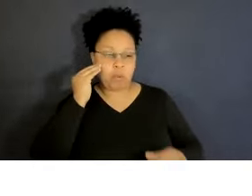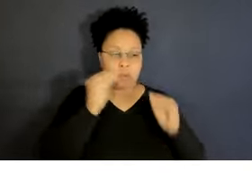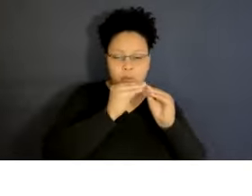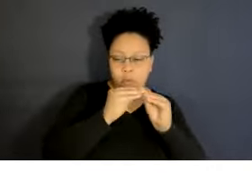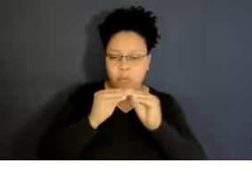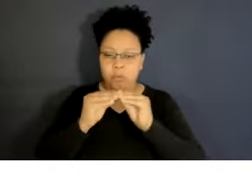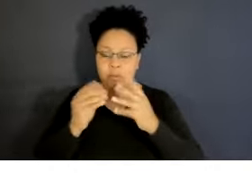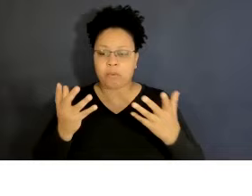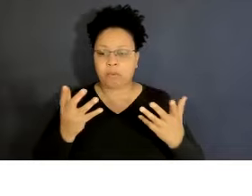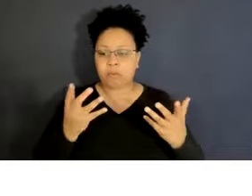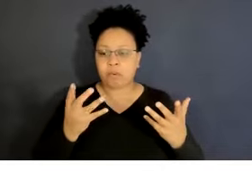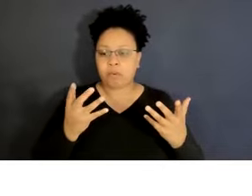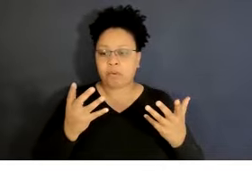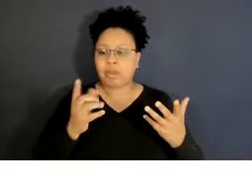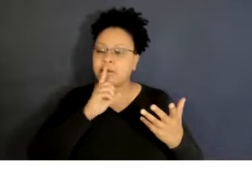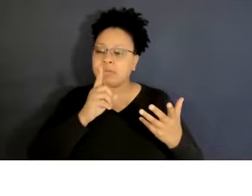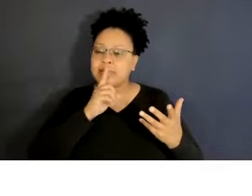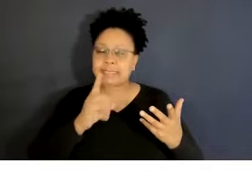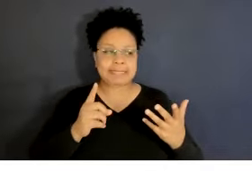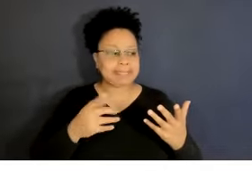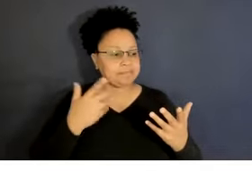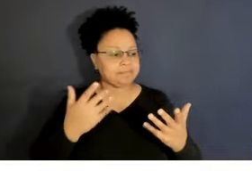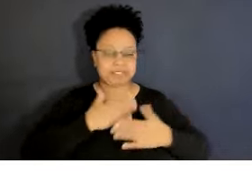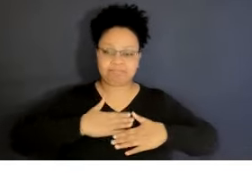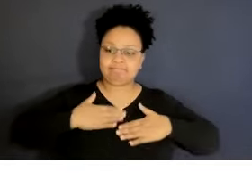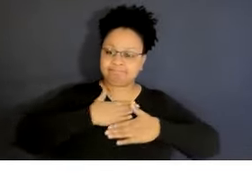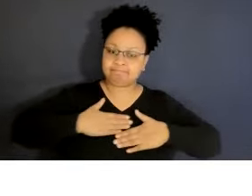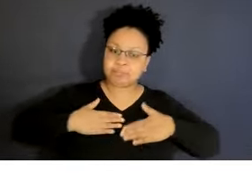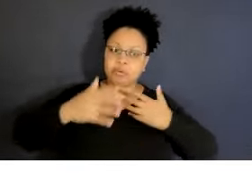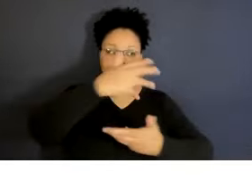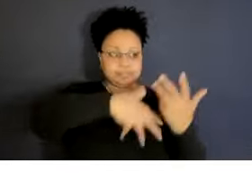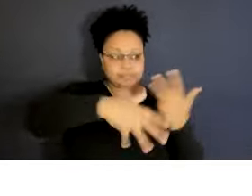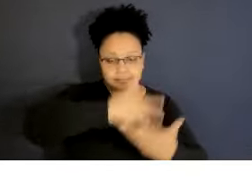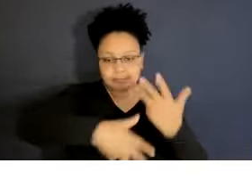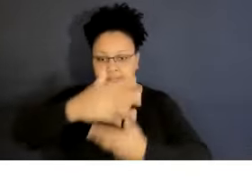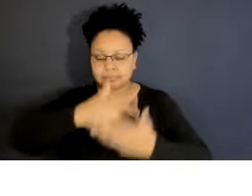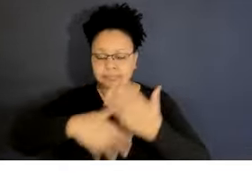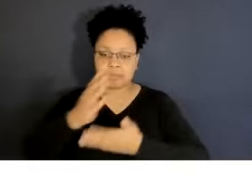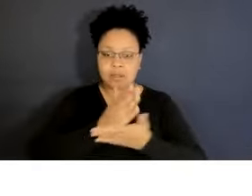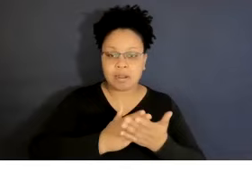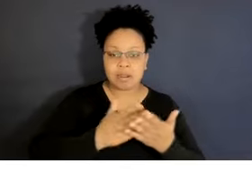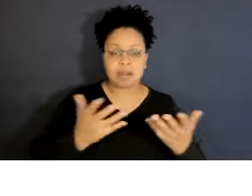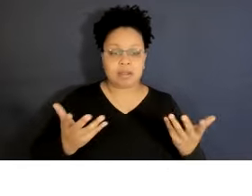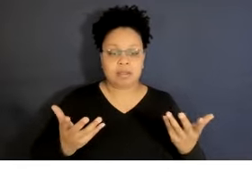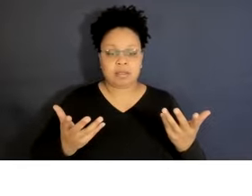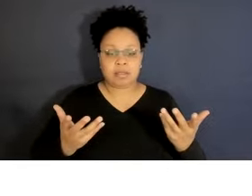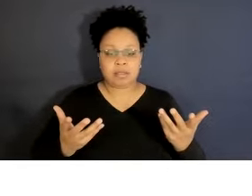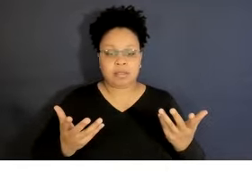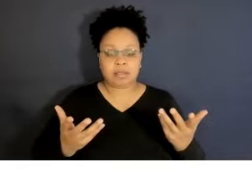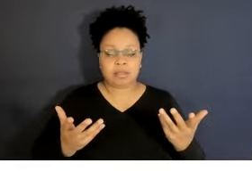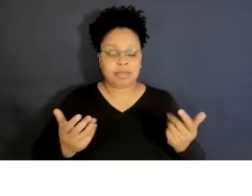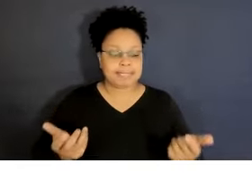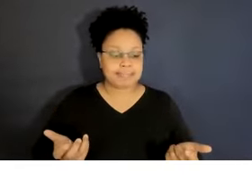liked, I was really enjoying the social aspect that was